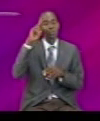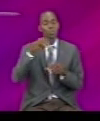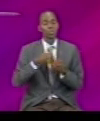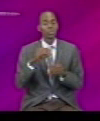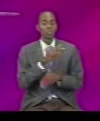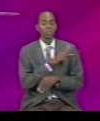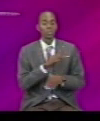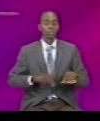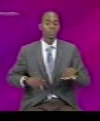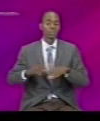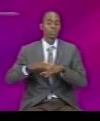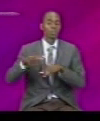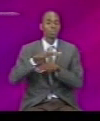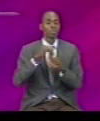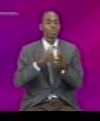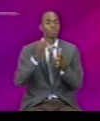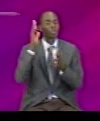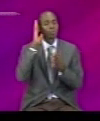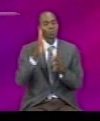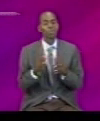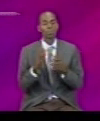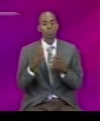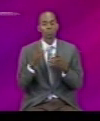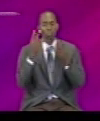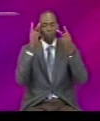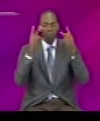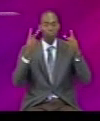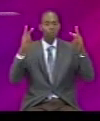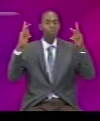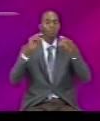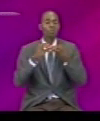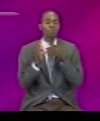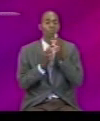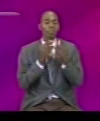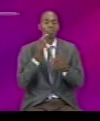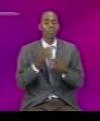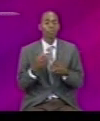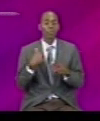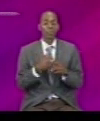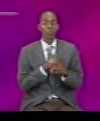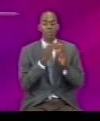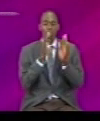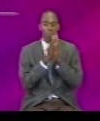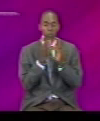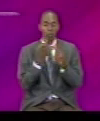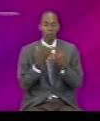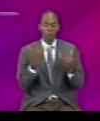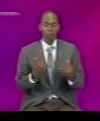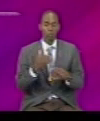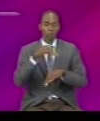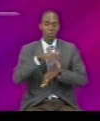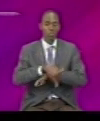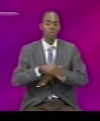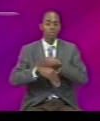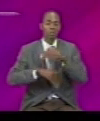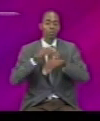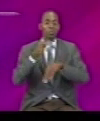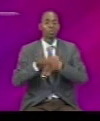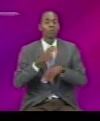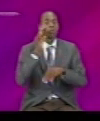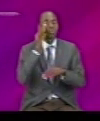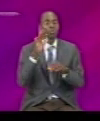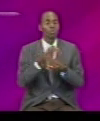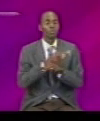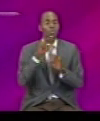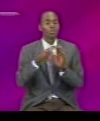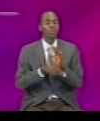in Jesus' name. Lord, we are praying that as from tonight, fruitfulness will be our portion. It will be seen in